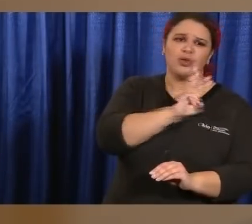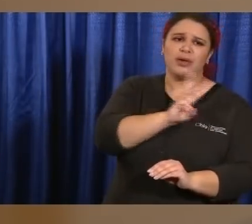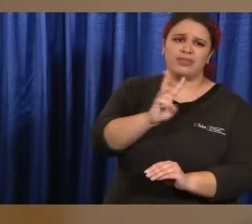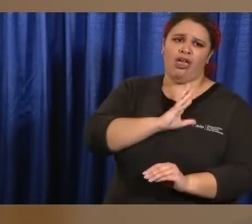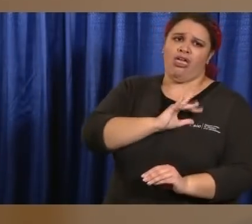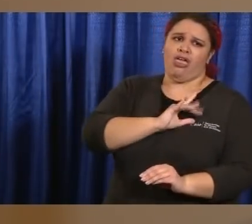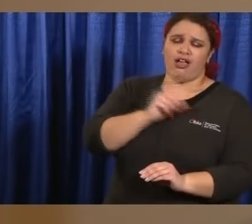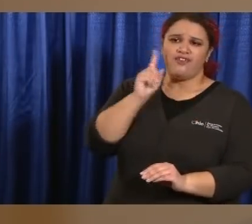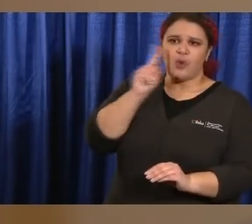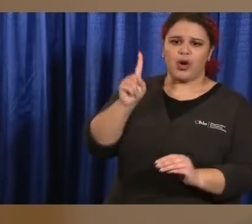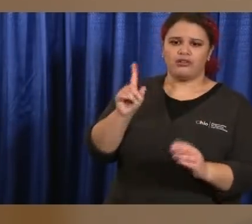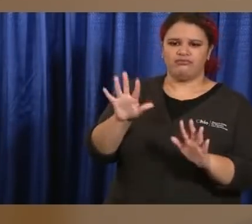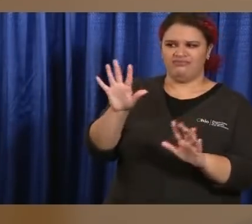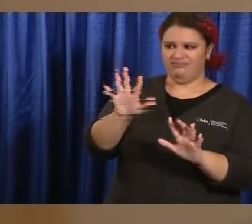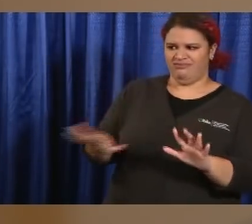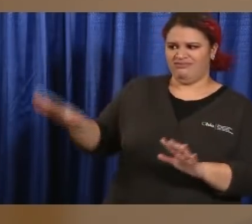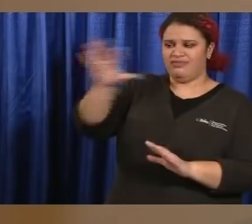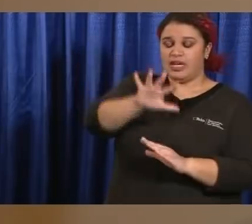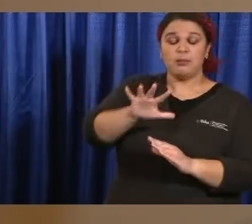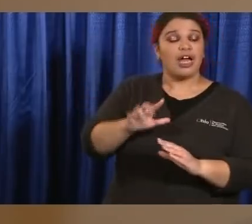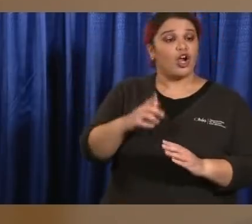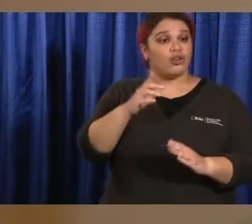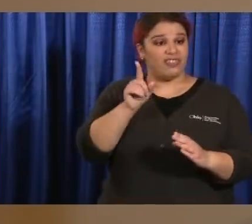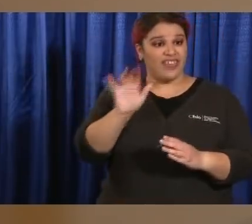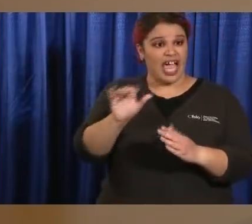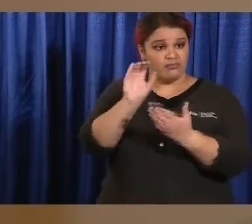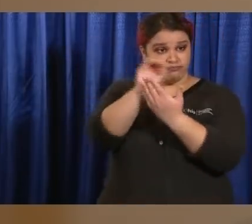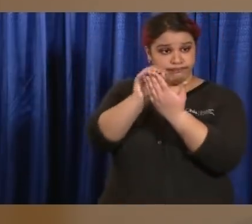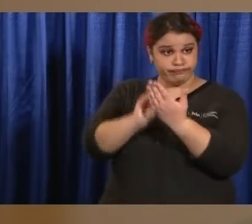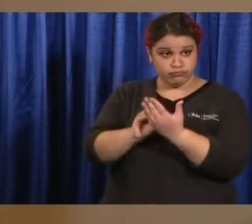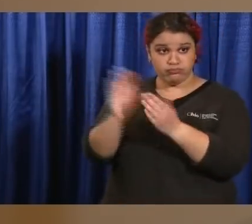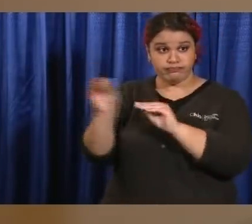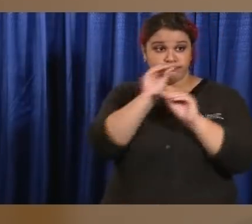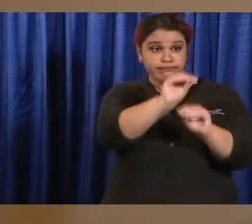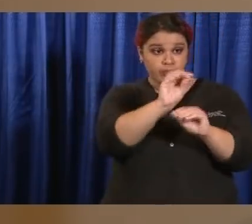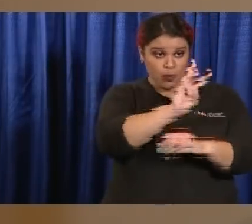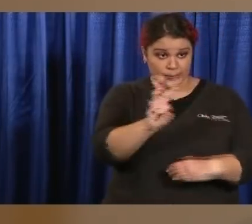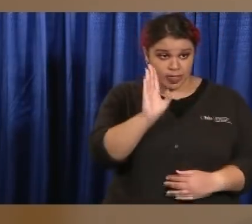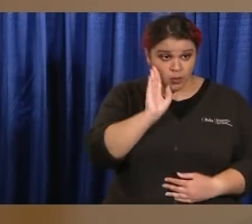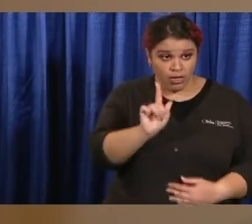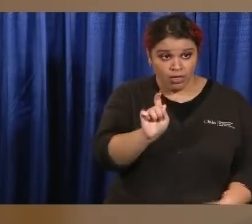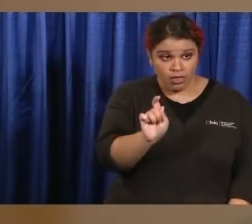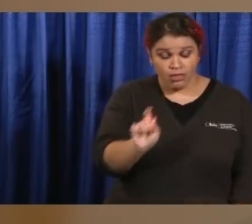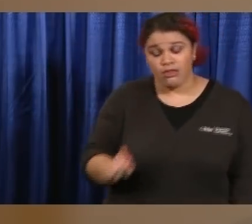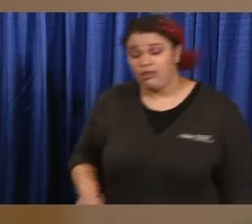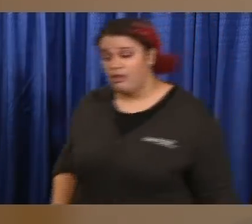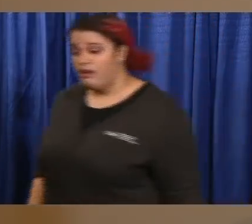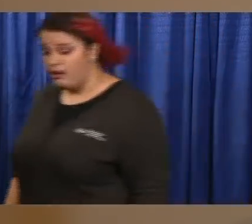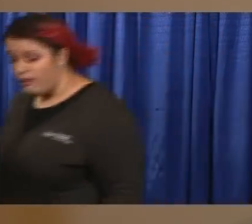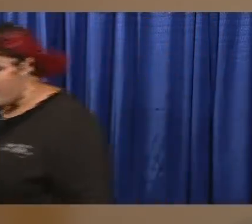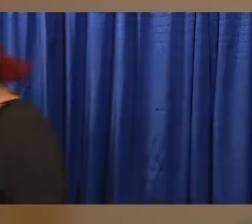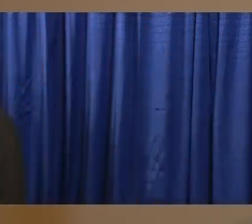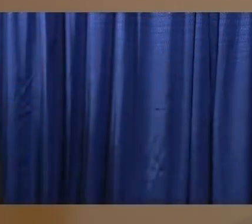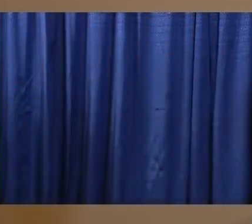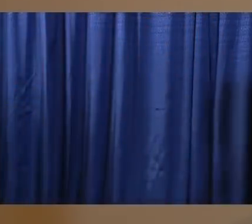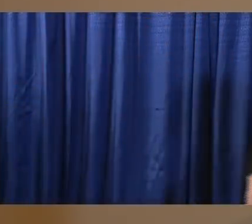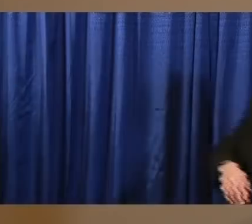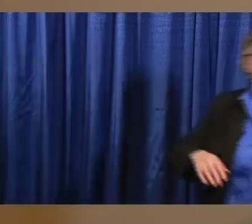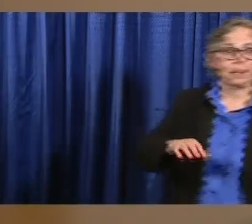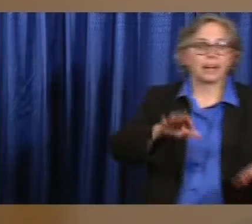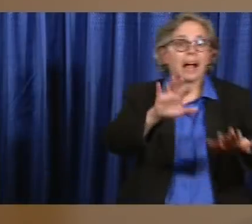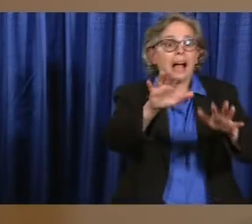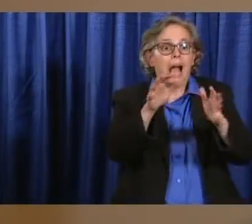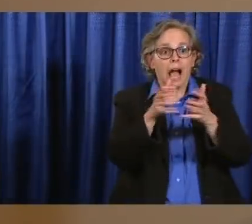you plan to use that and to put that on your site as well? As much data as we can get that we can think is actually accurate,